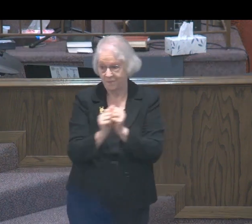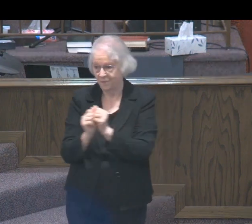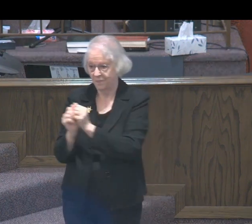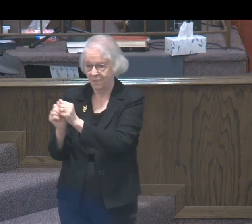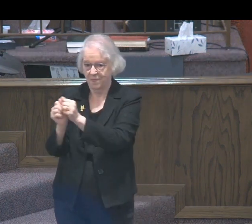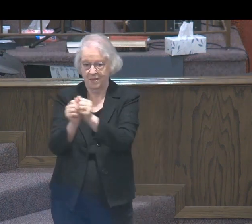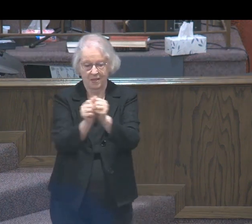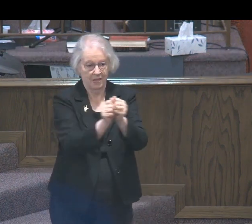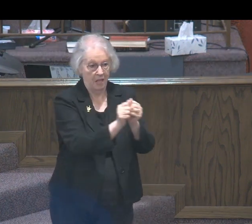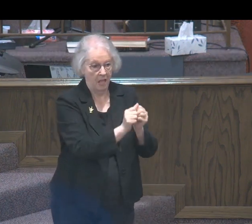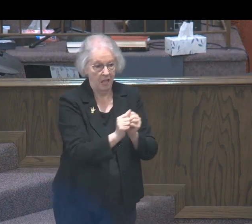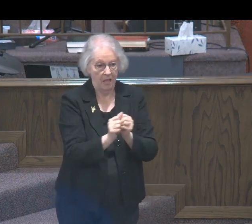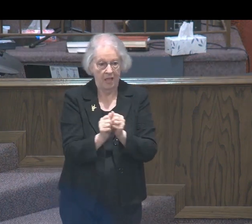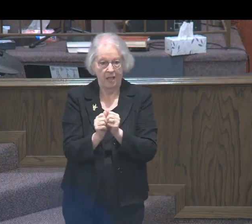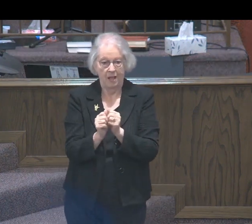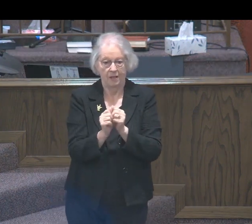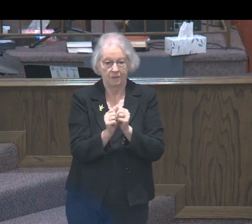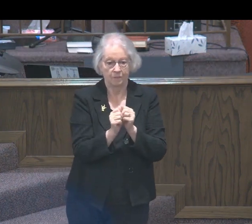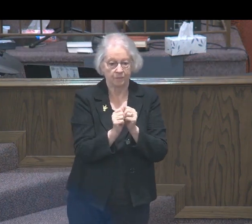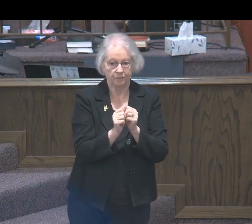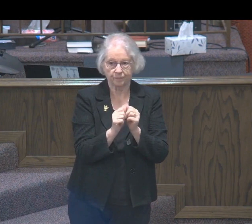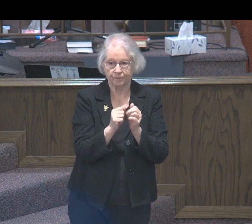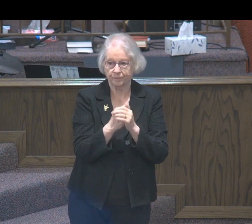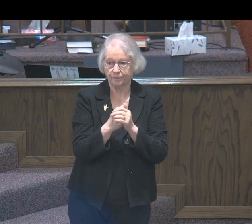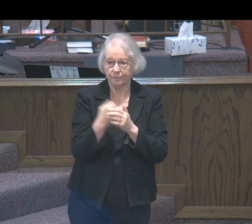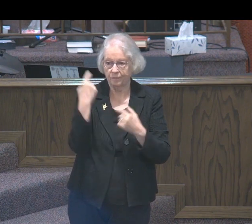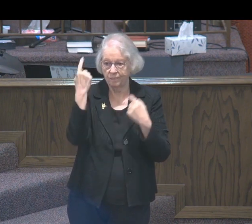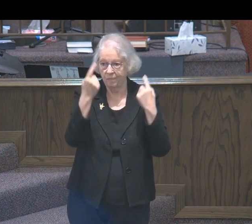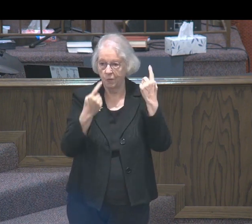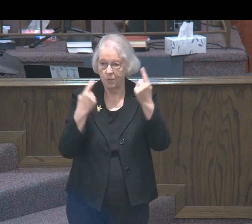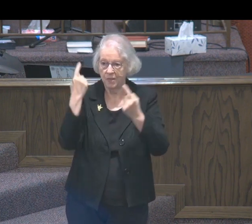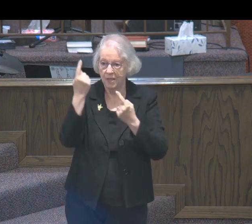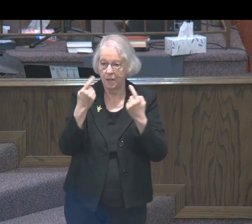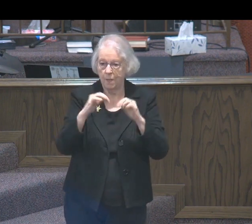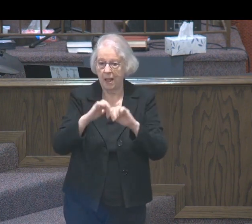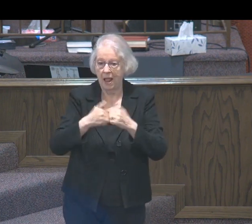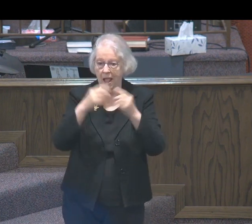continue to worship and think about the greatness of our God